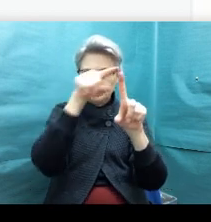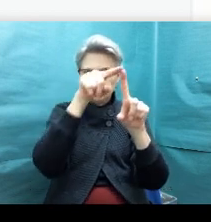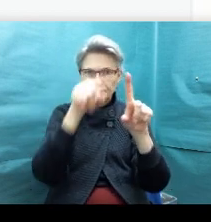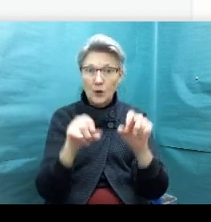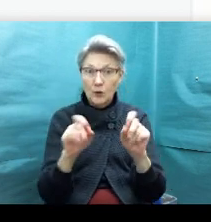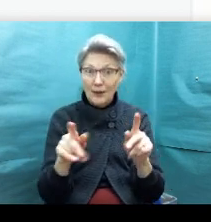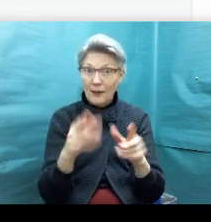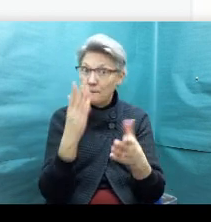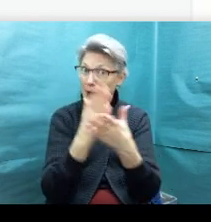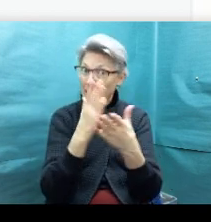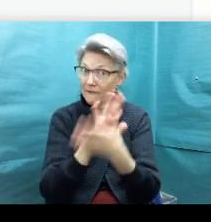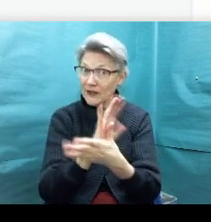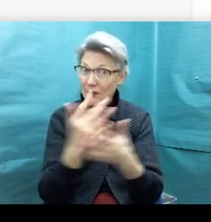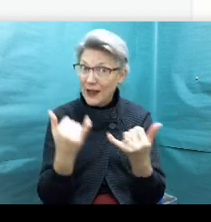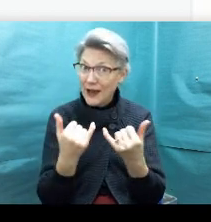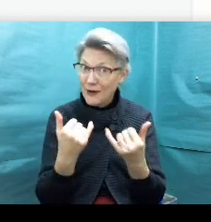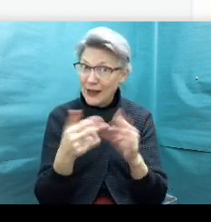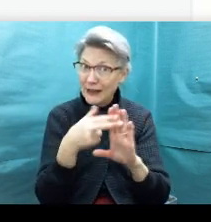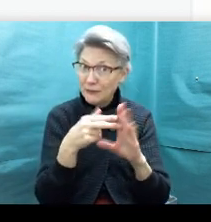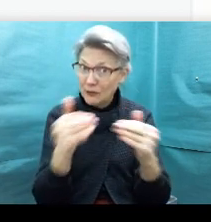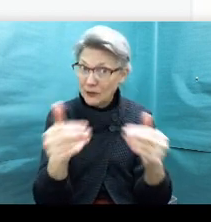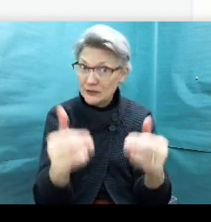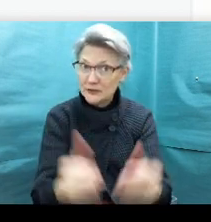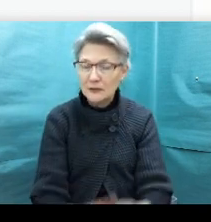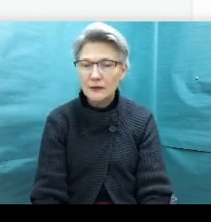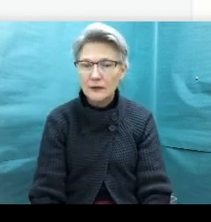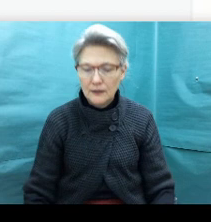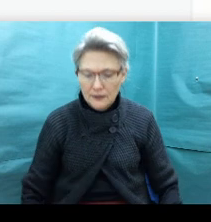All right, pause the video and find the rest.